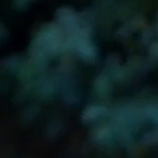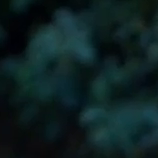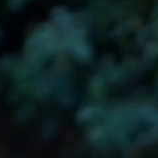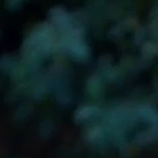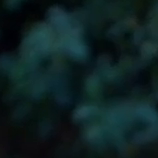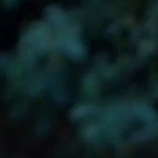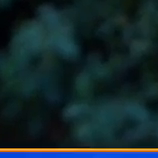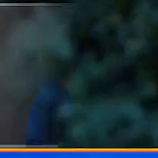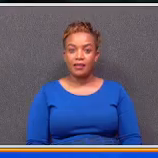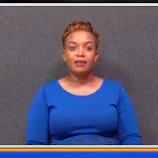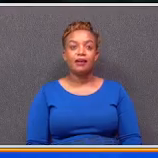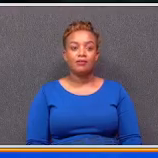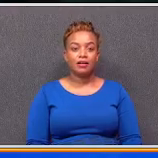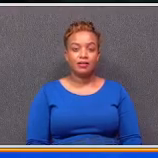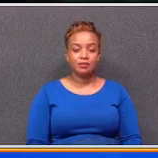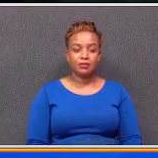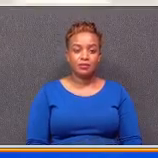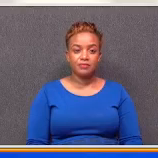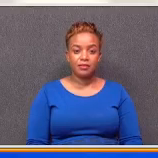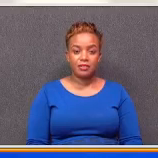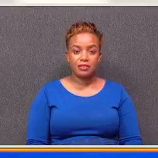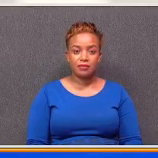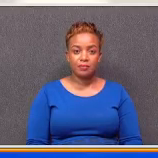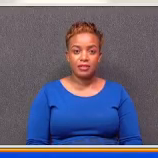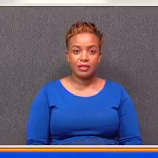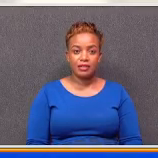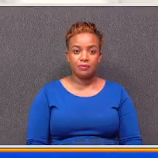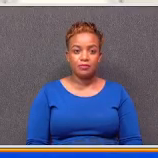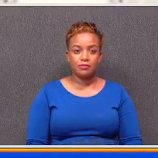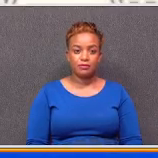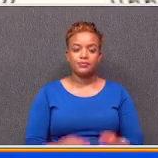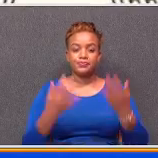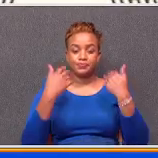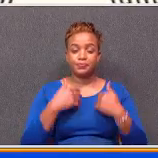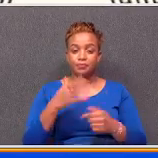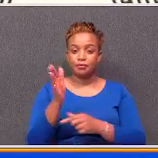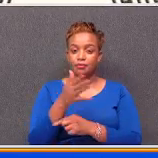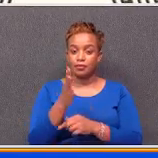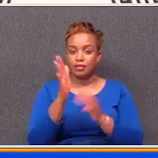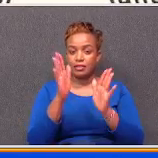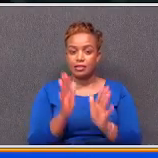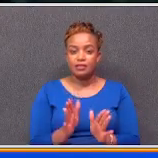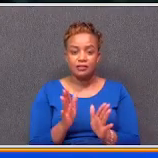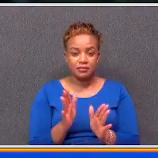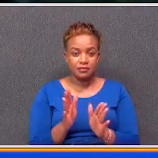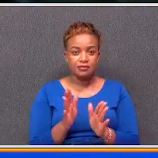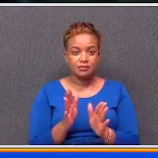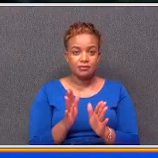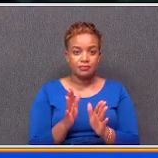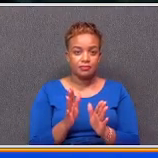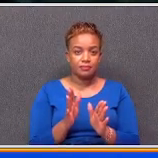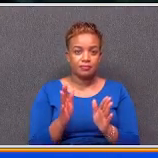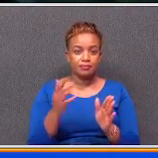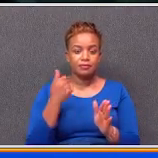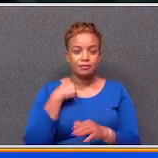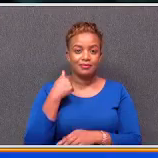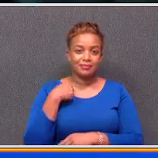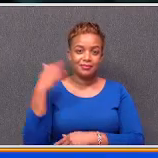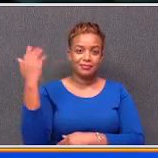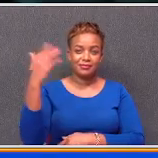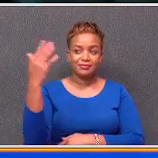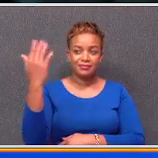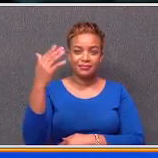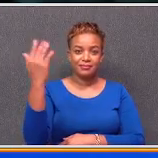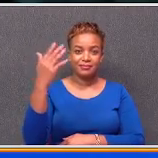I'm Africans Rising Ambassador. And so I preach the gospel of Africans Rising across the continent and globally and help people